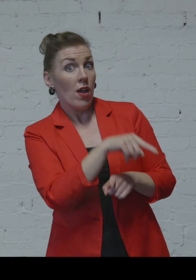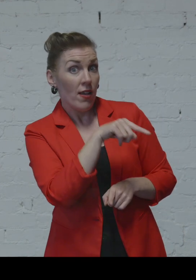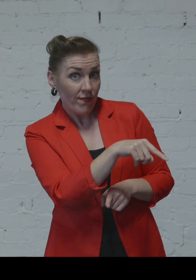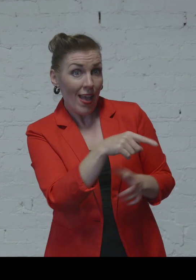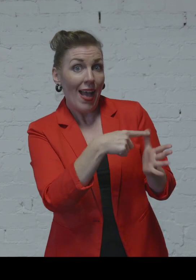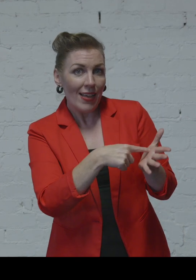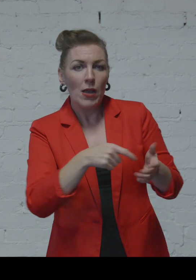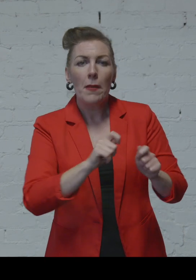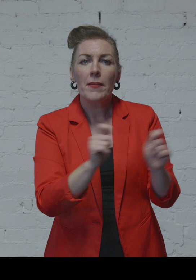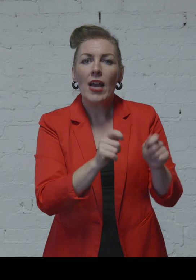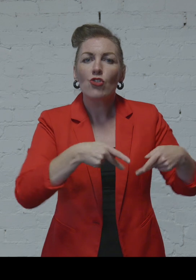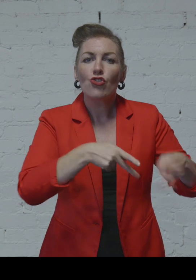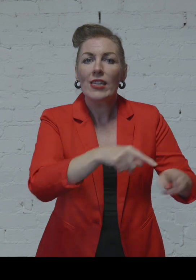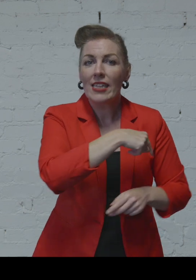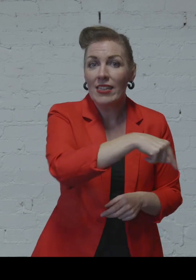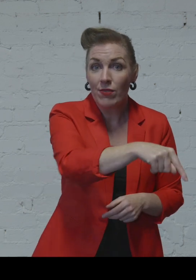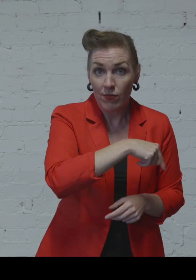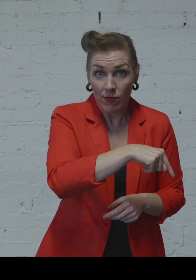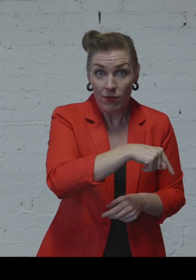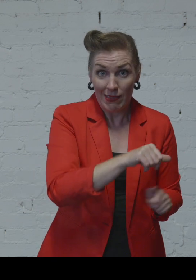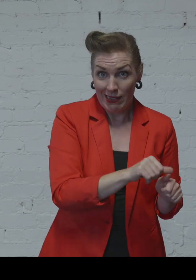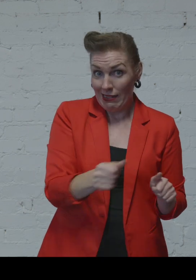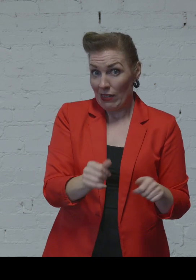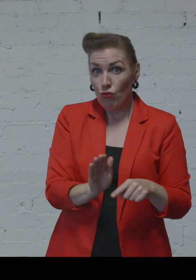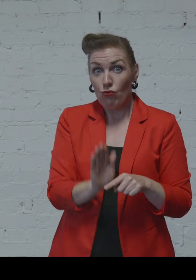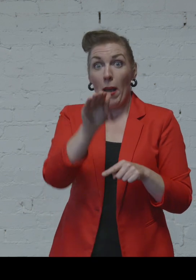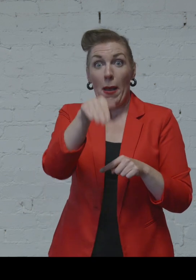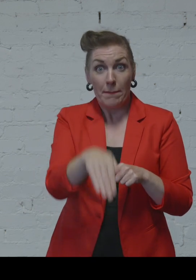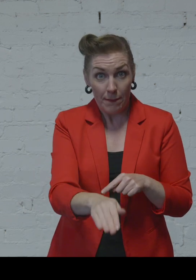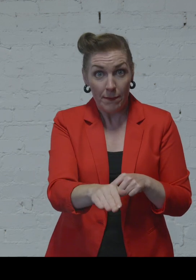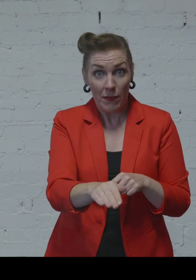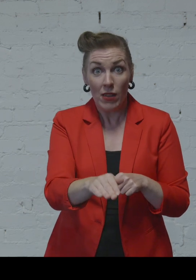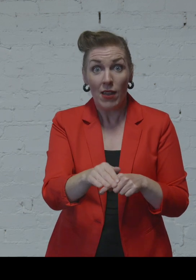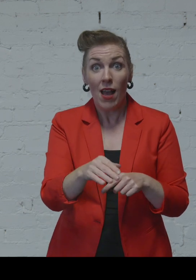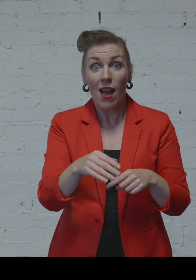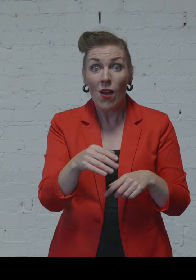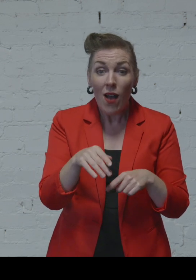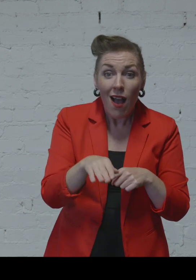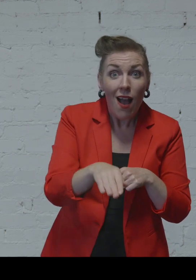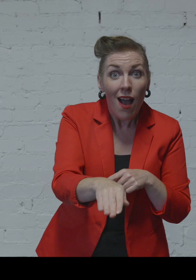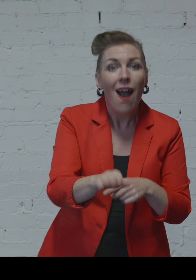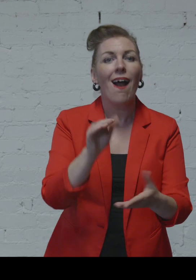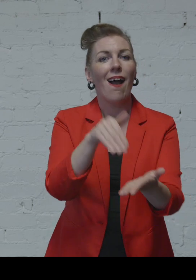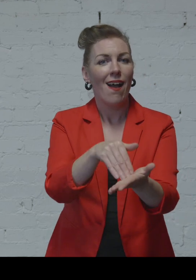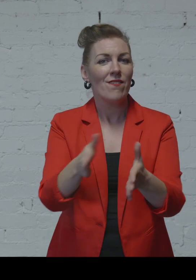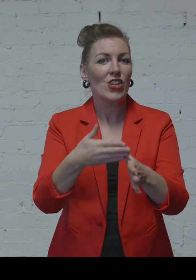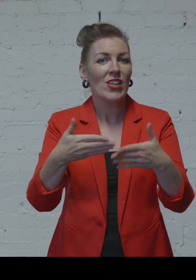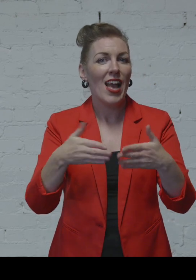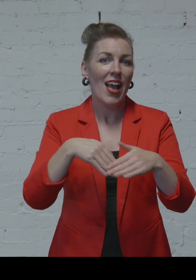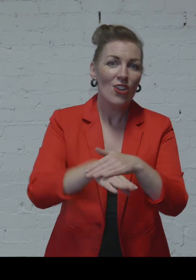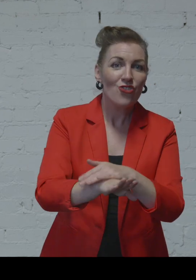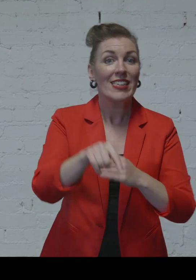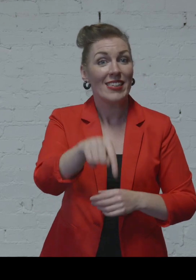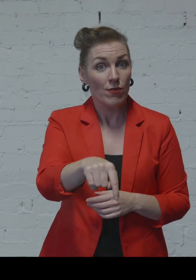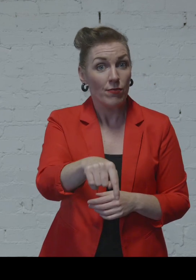Echo Echo Studios is on a one-way street, but there is a drop-off point at the roadside in Magazine Street. This